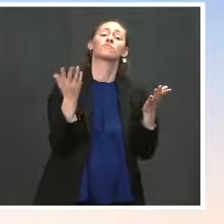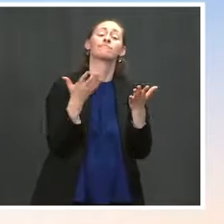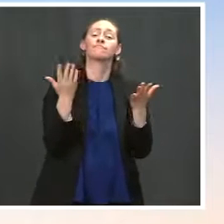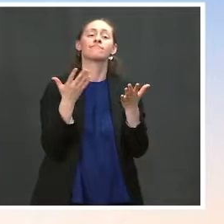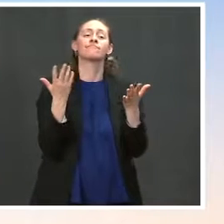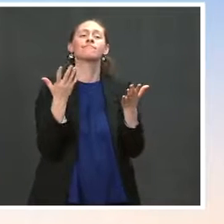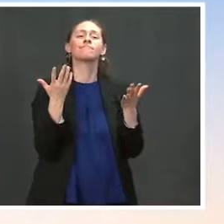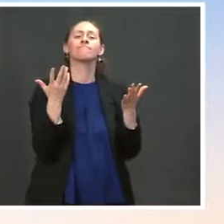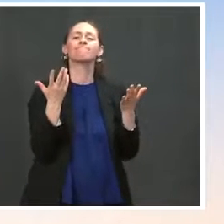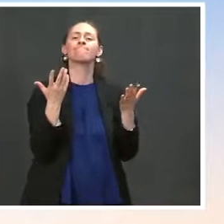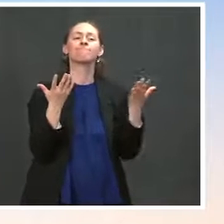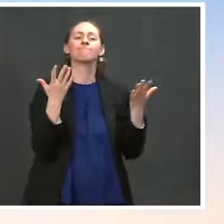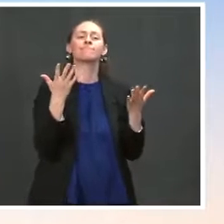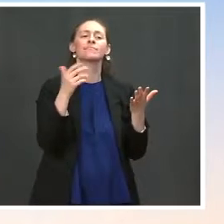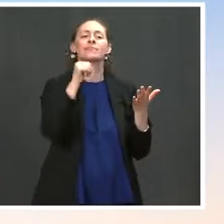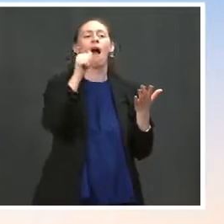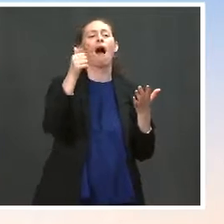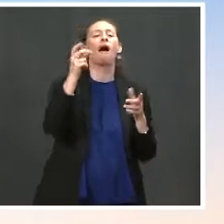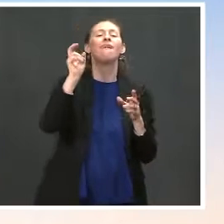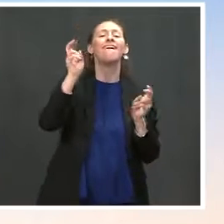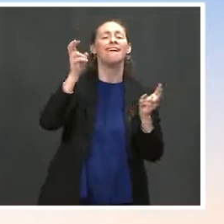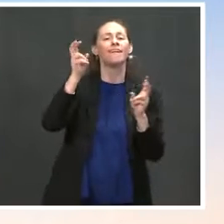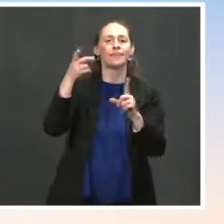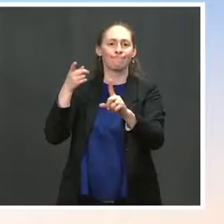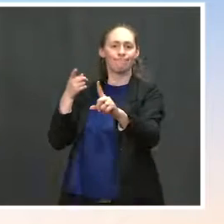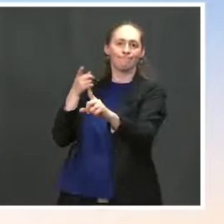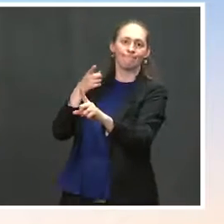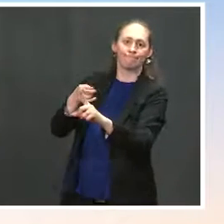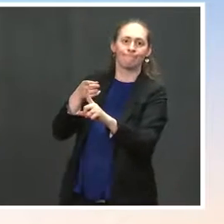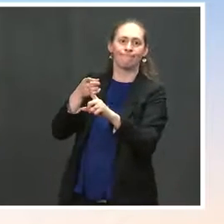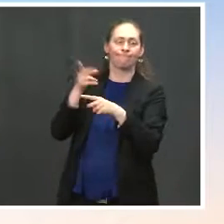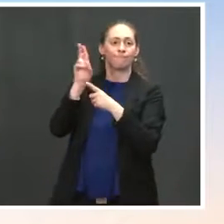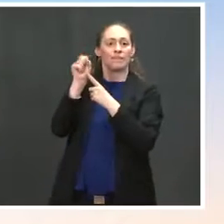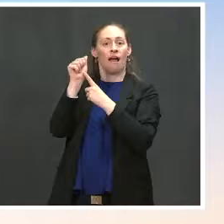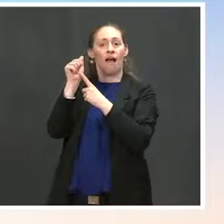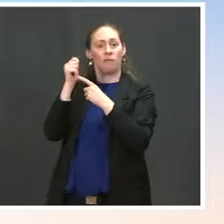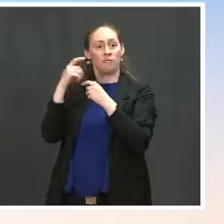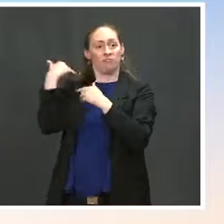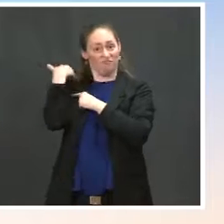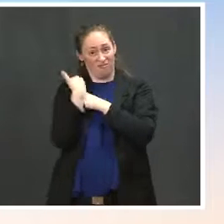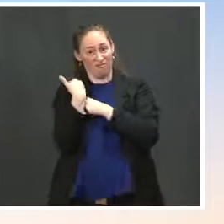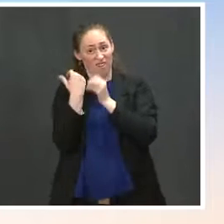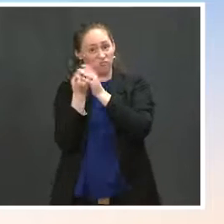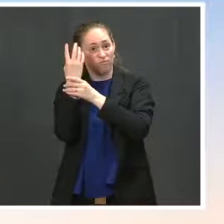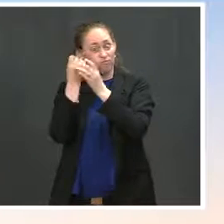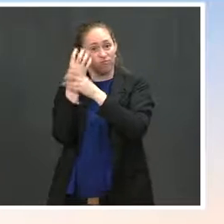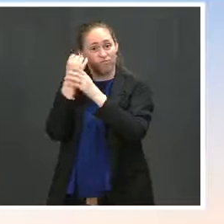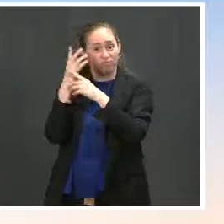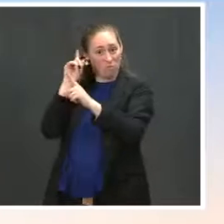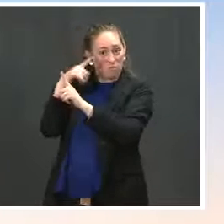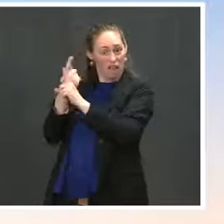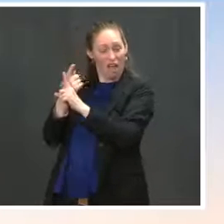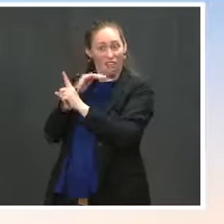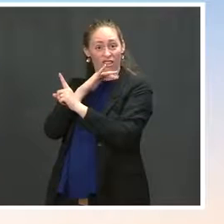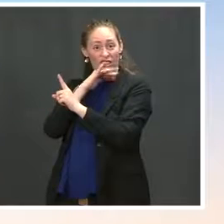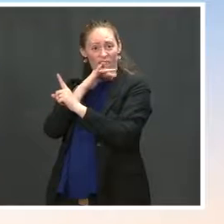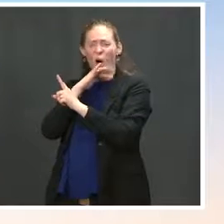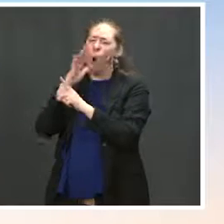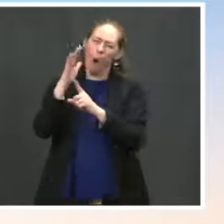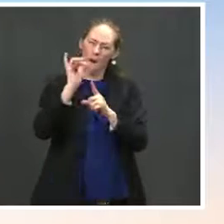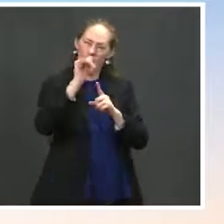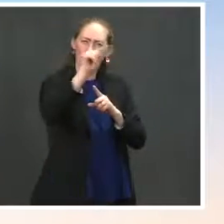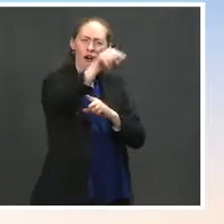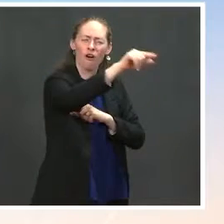not the United States is a major emitter in the world. We're not the only emitter, and that in order to address the